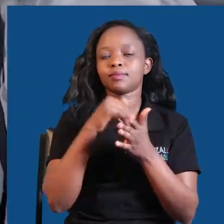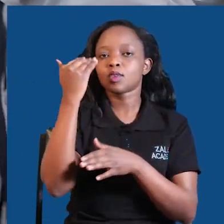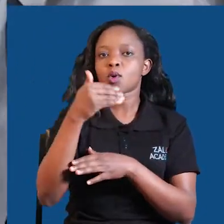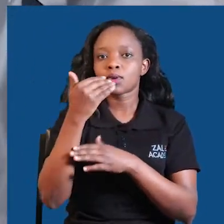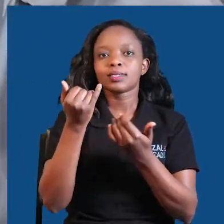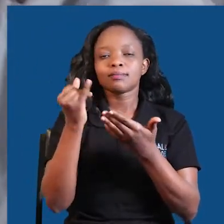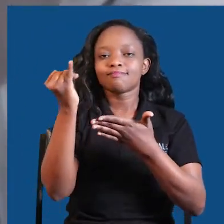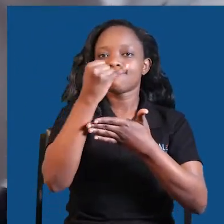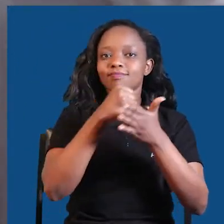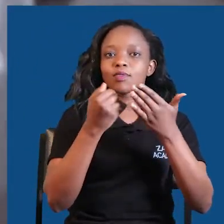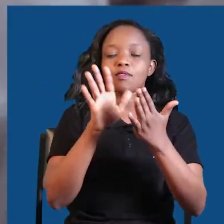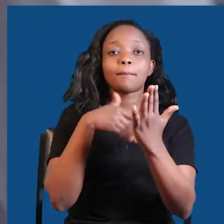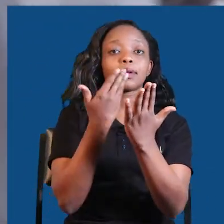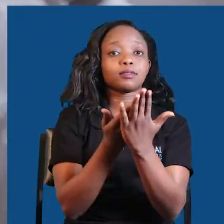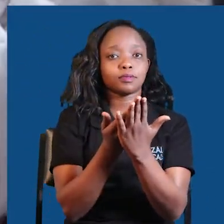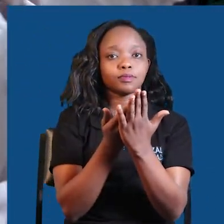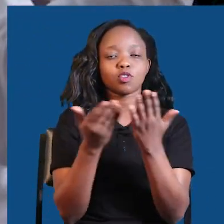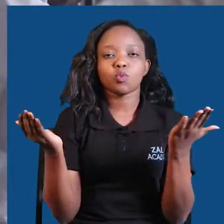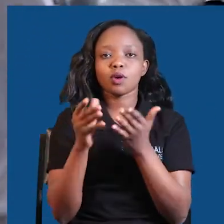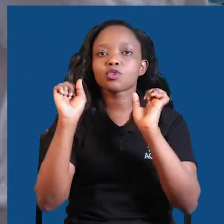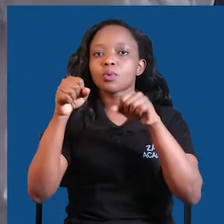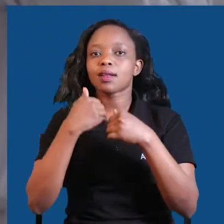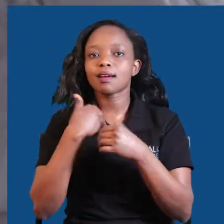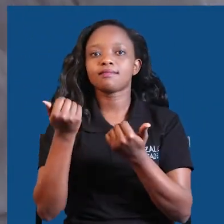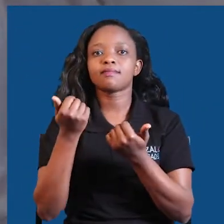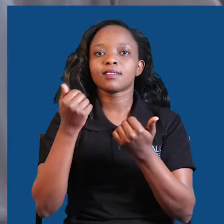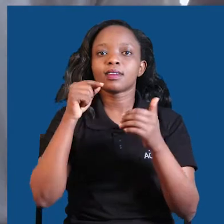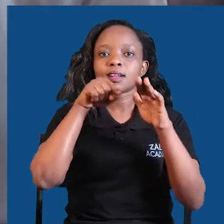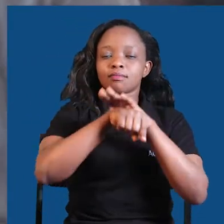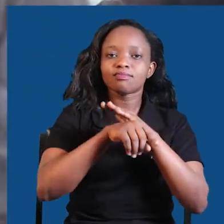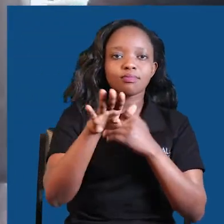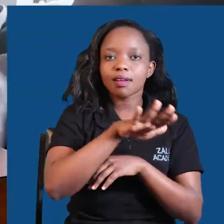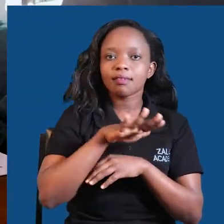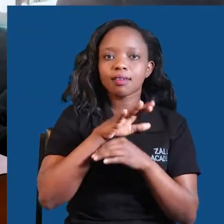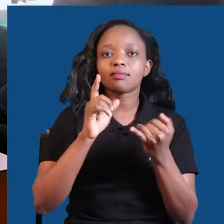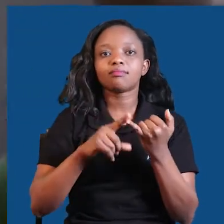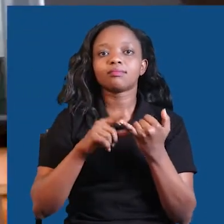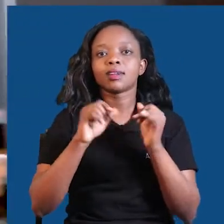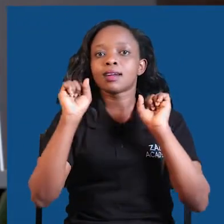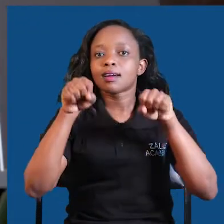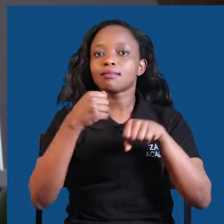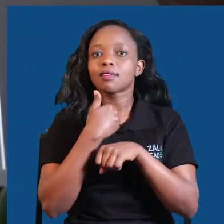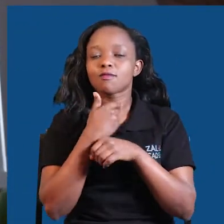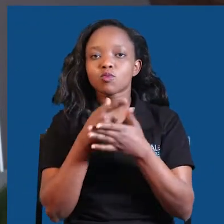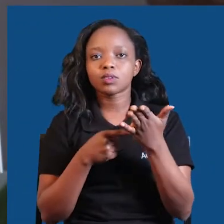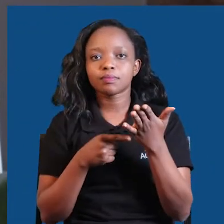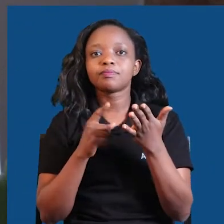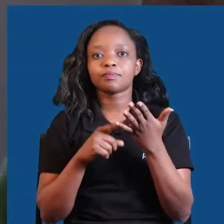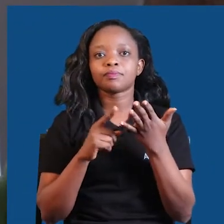that's majorly is usually the skeleton of an application, whereby you can have a button, an input field. Maybe you can be